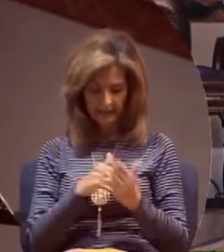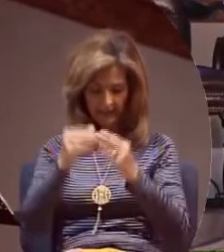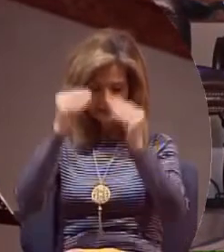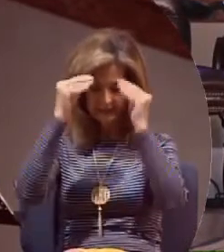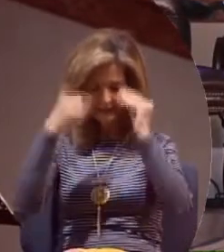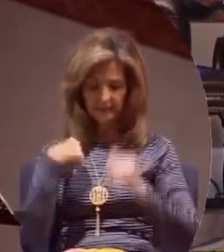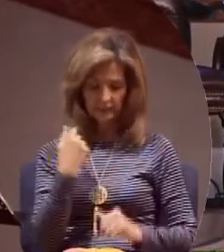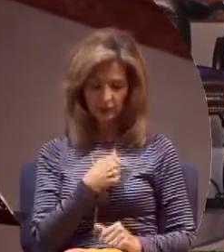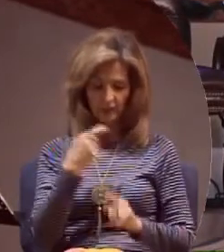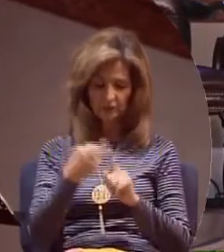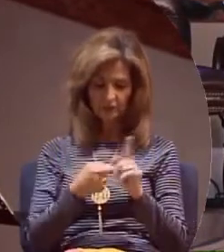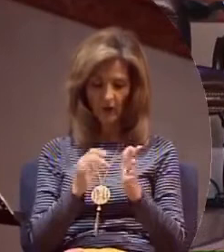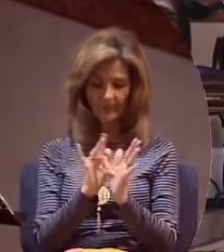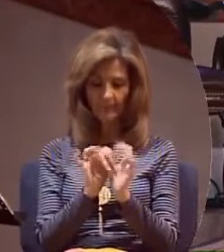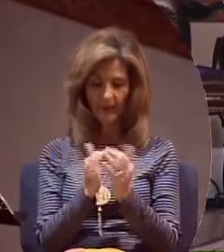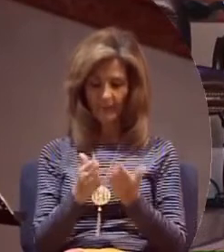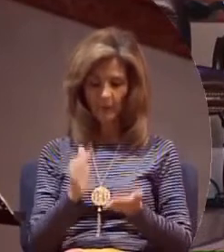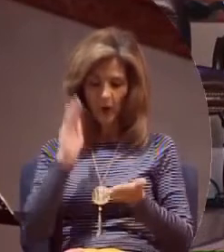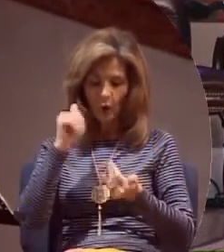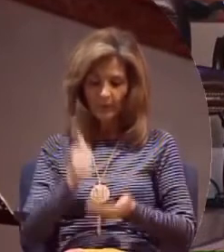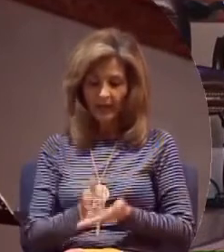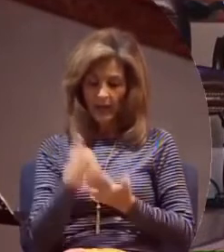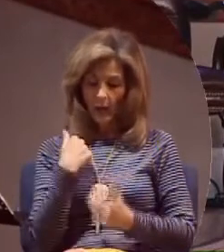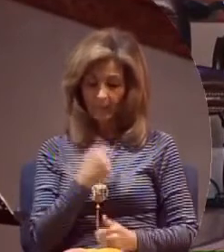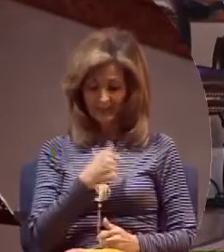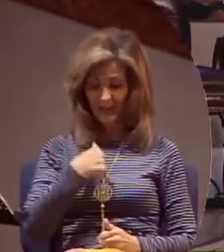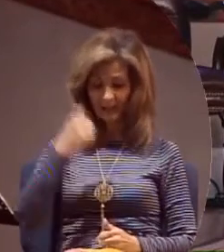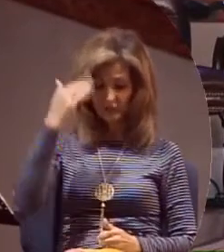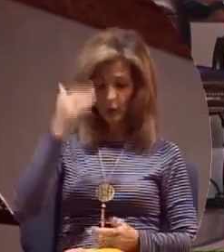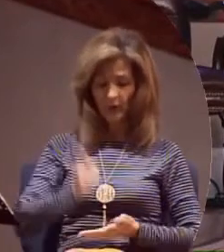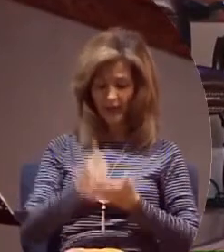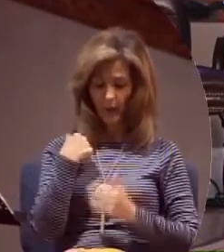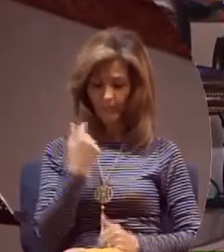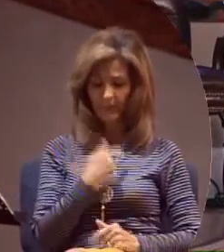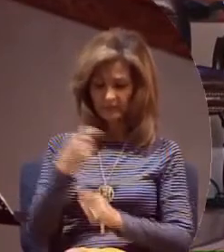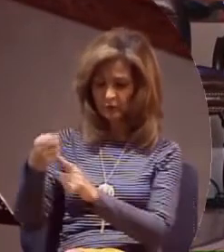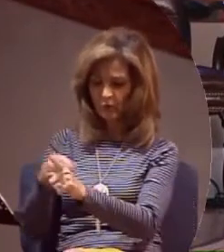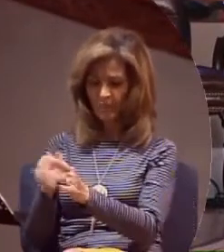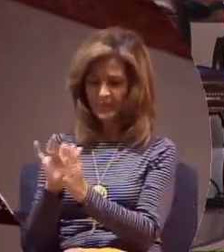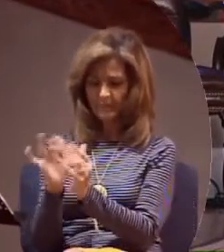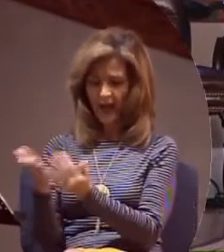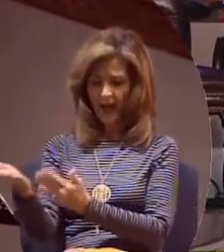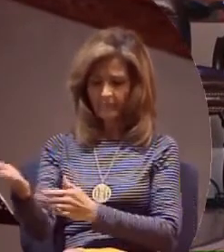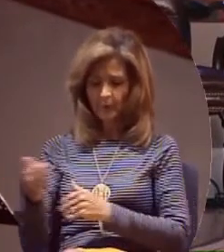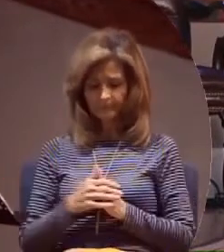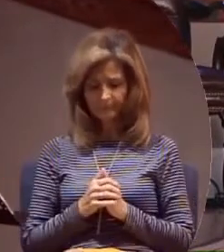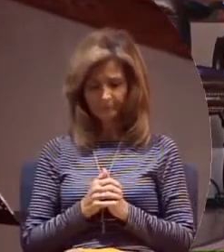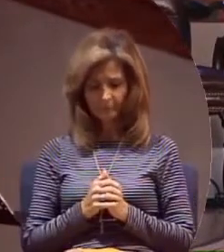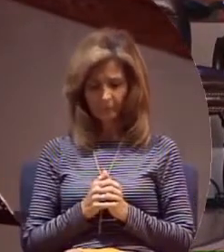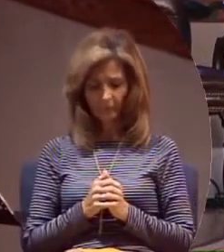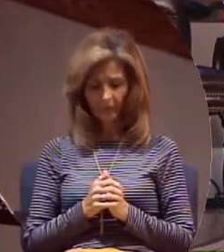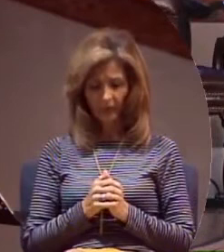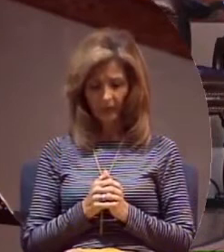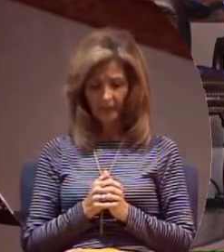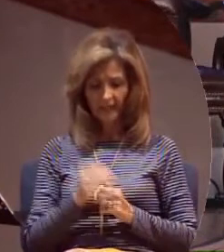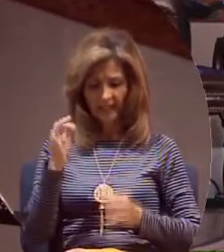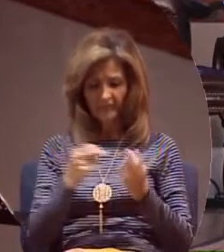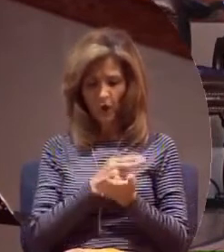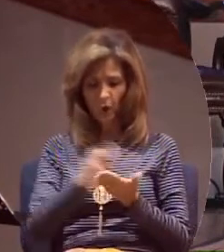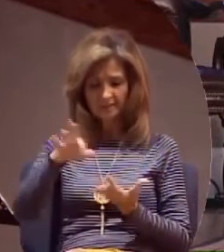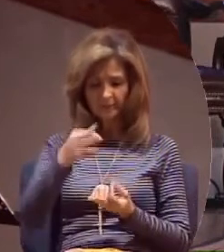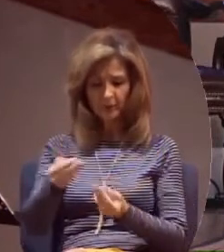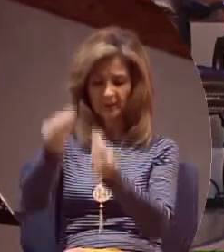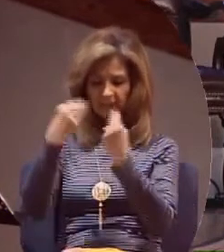us something from the Bible that I hope will help us. I know it will help us. It comes from the Bible. And if the Holy Spirit imparts us wisdom about